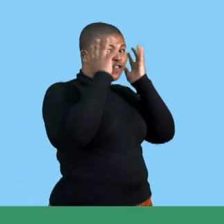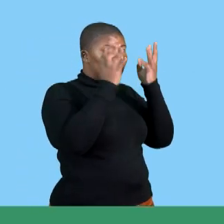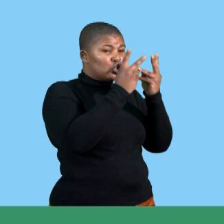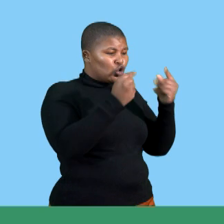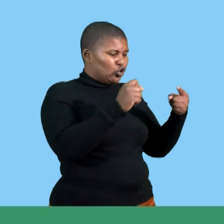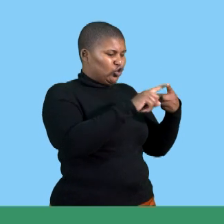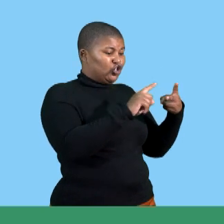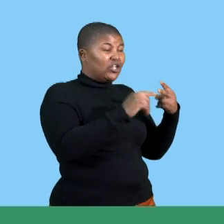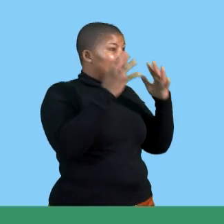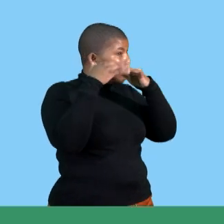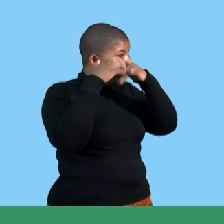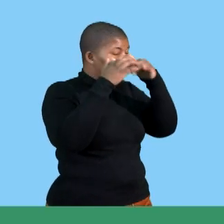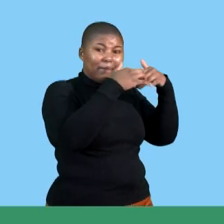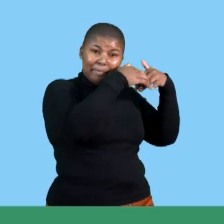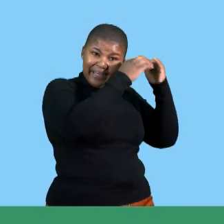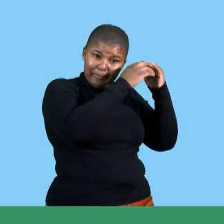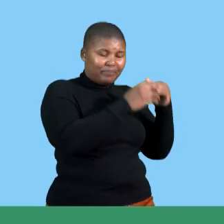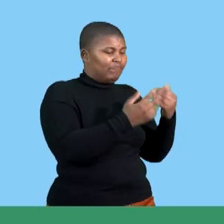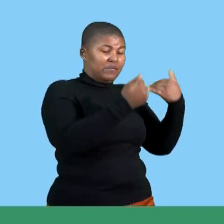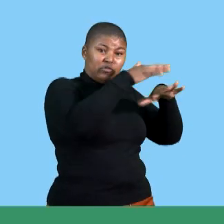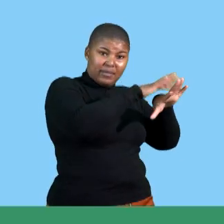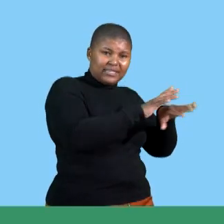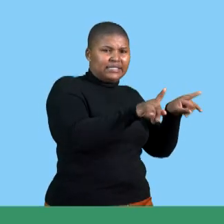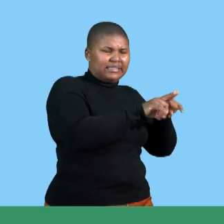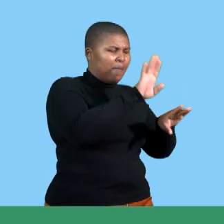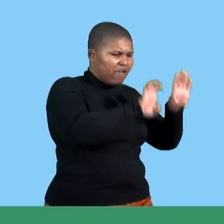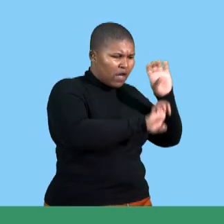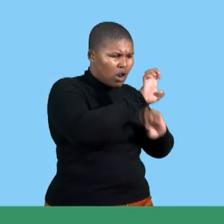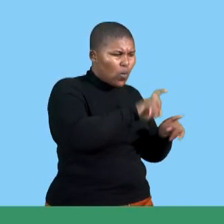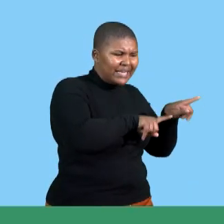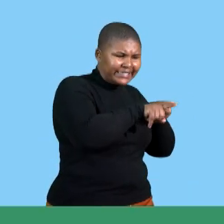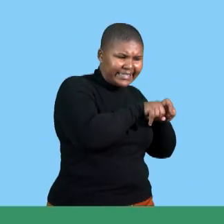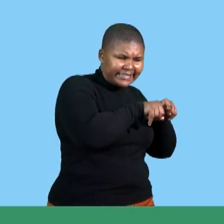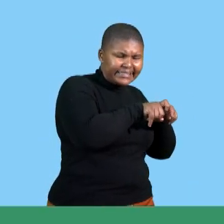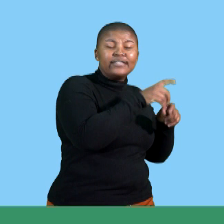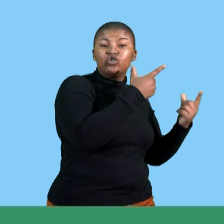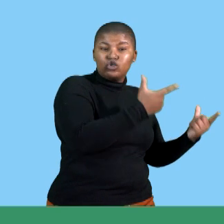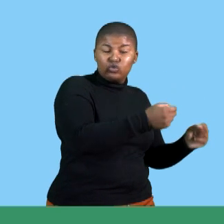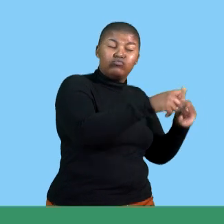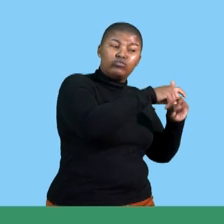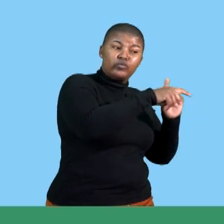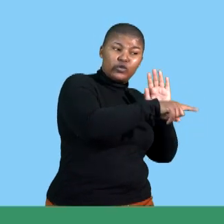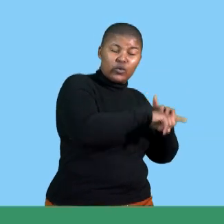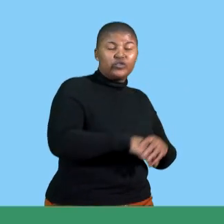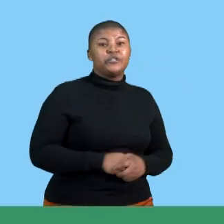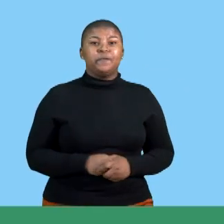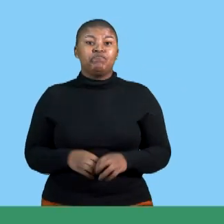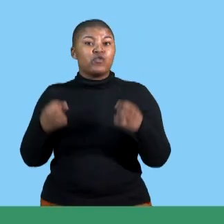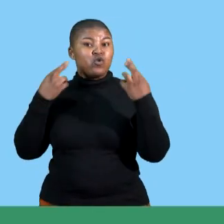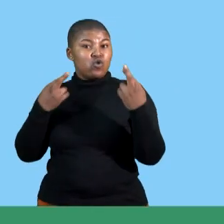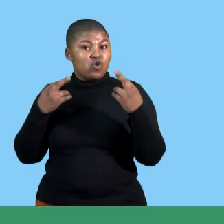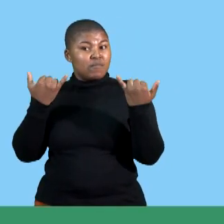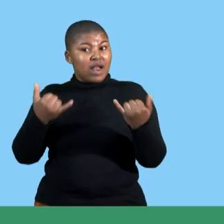are generated, they are implemented and evaluated. Right, I hope